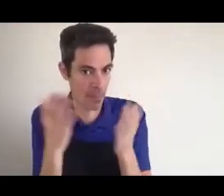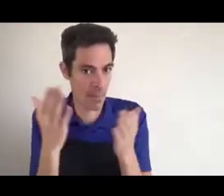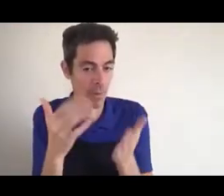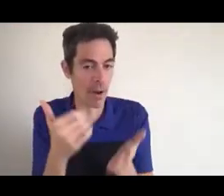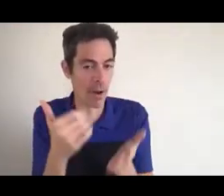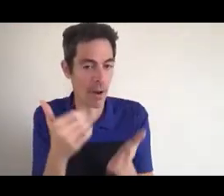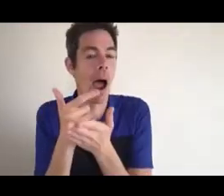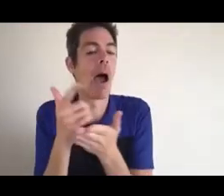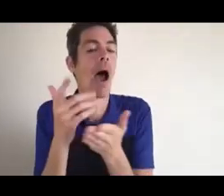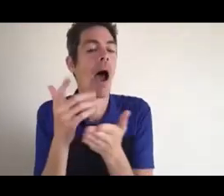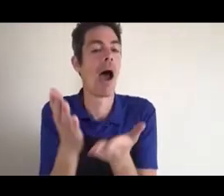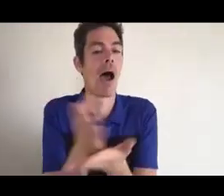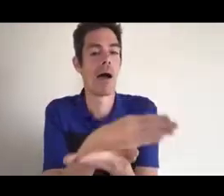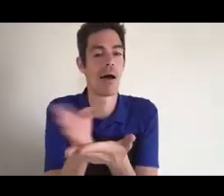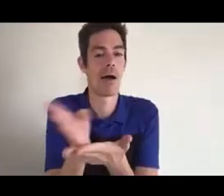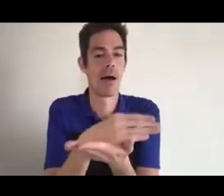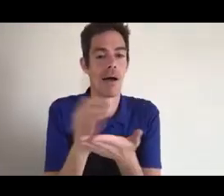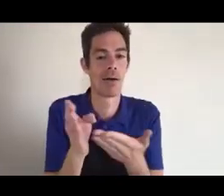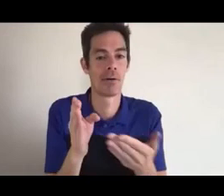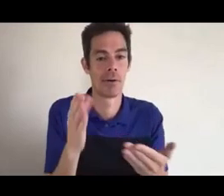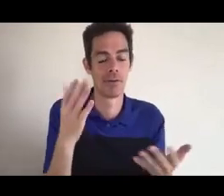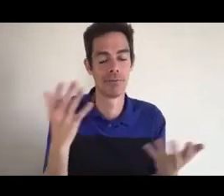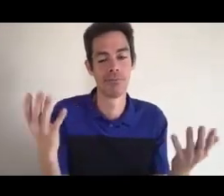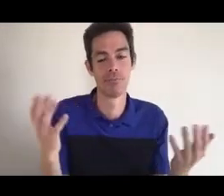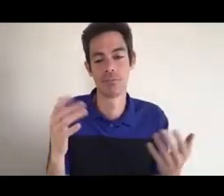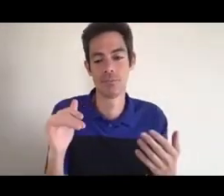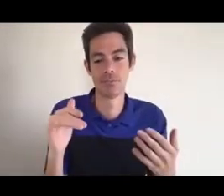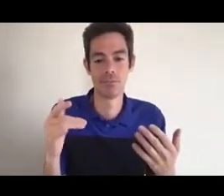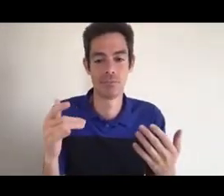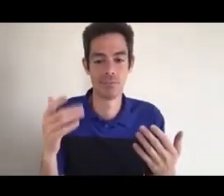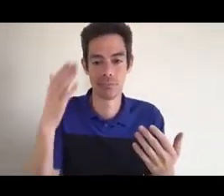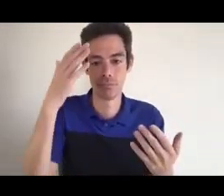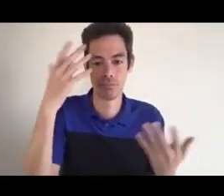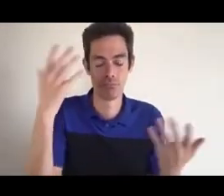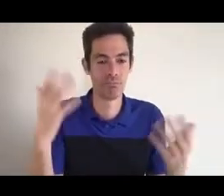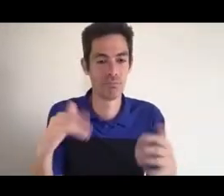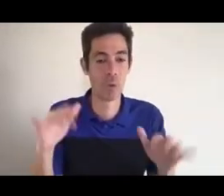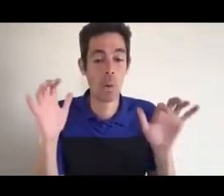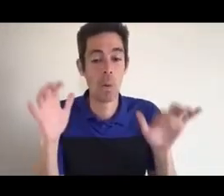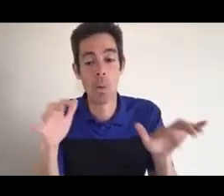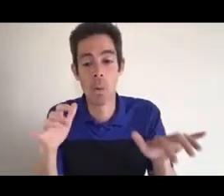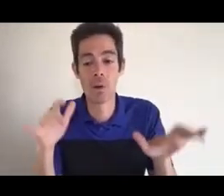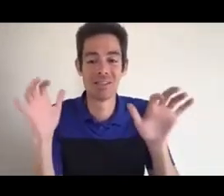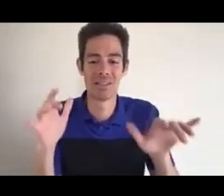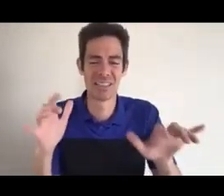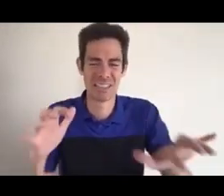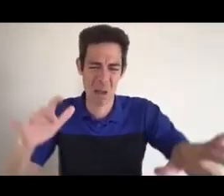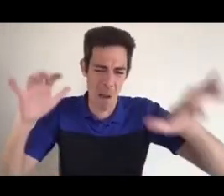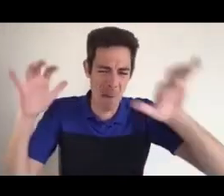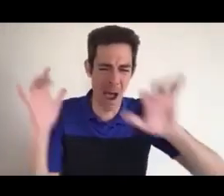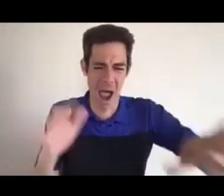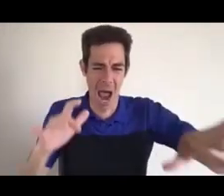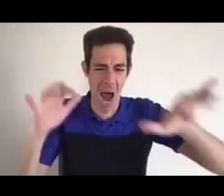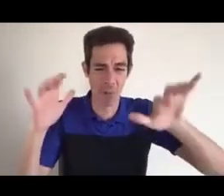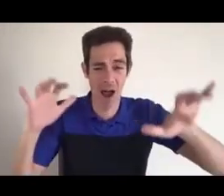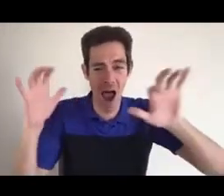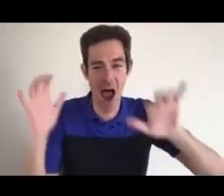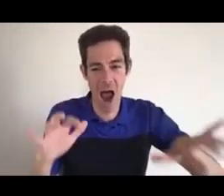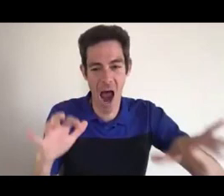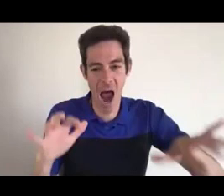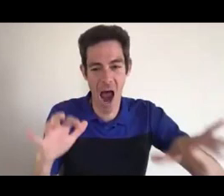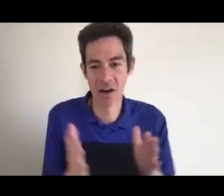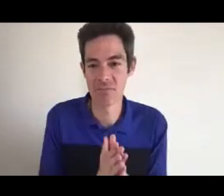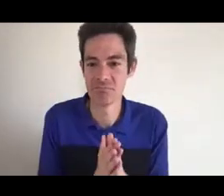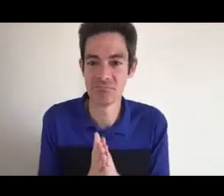facial expression. And that may help them to start to show me those variations